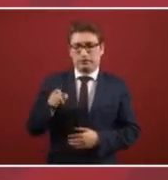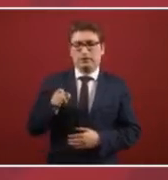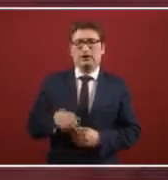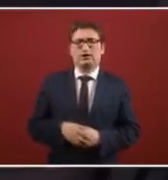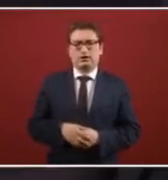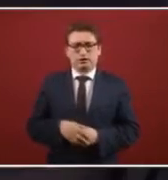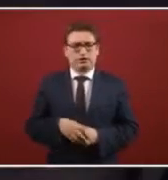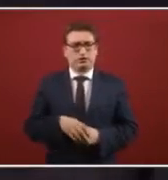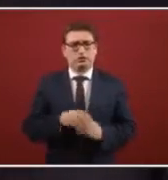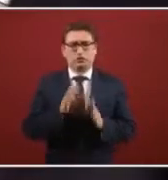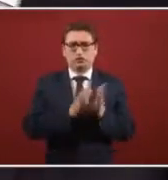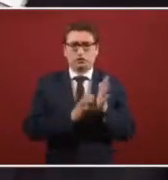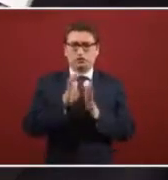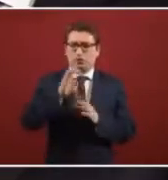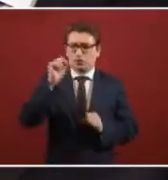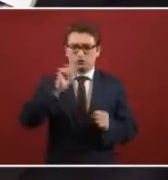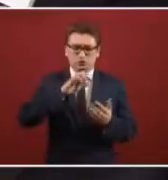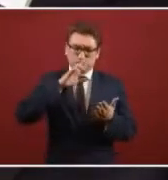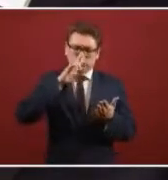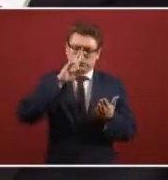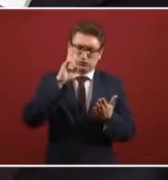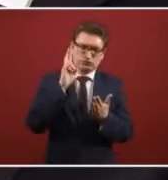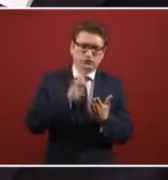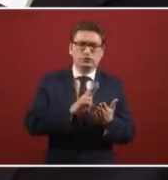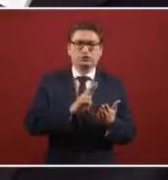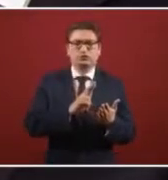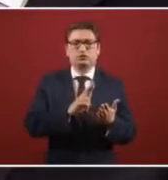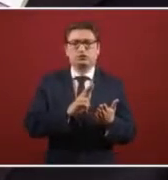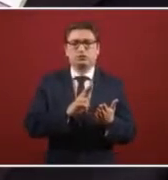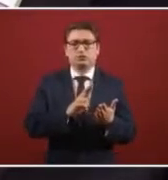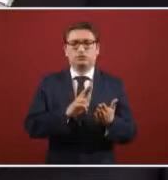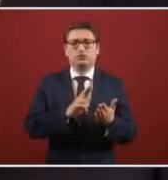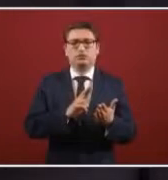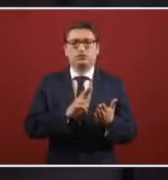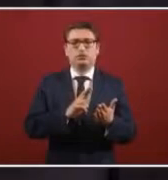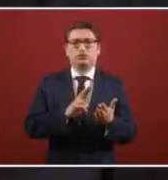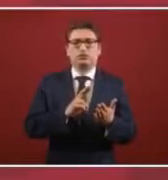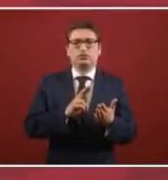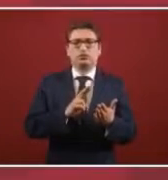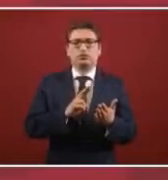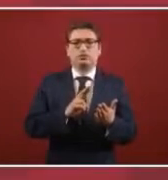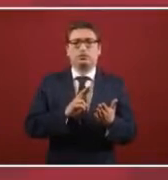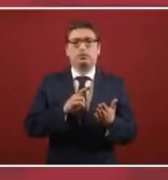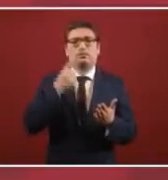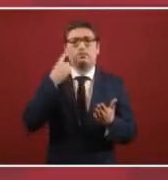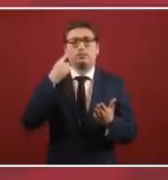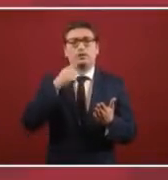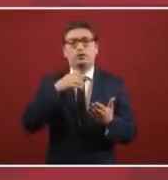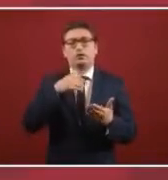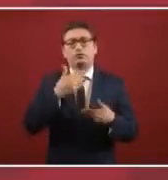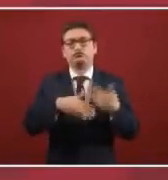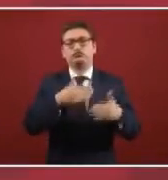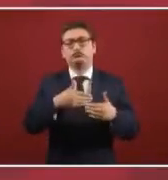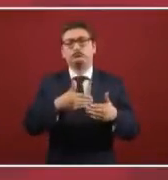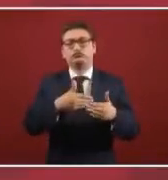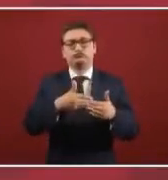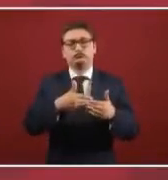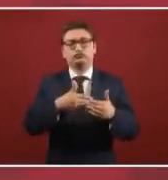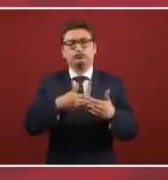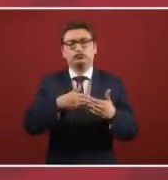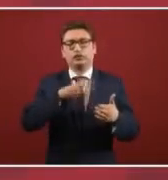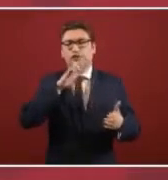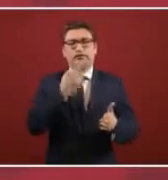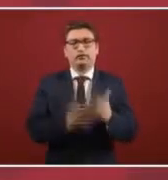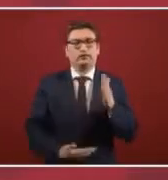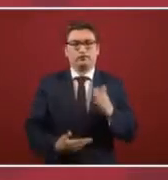he respected Constitución the Constitution en la forma para violarle el fondo. in the way that he could